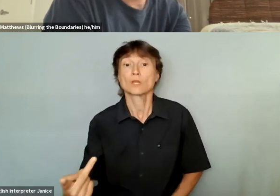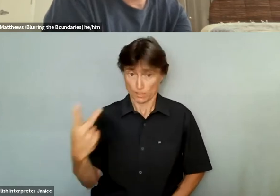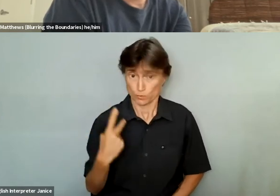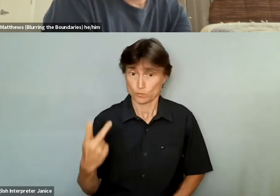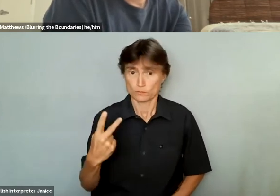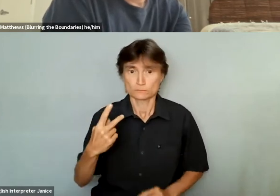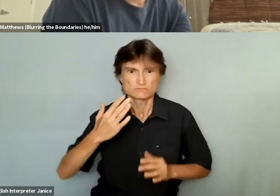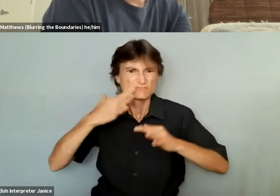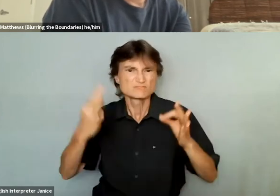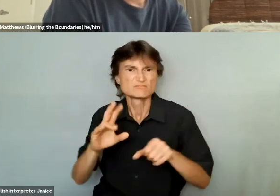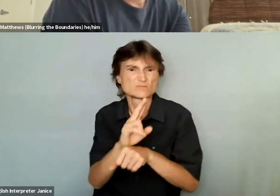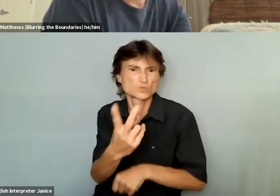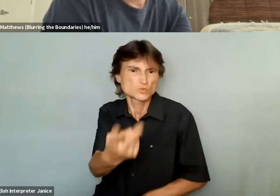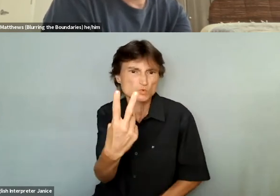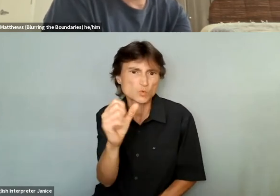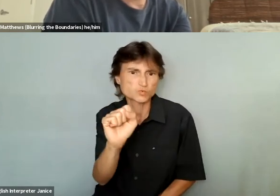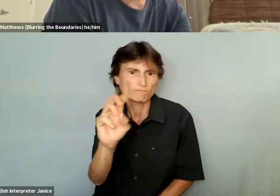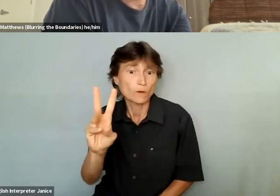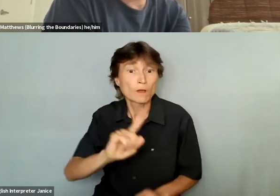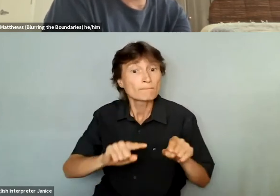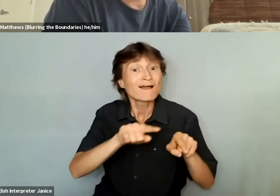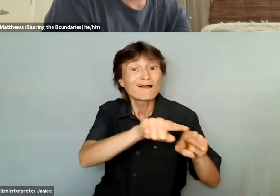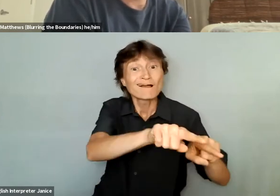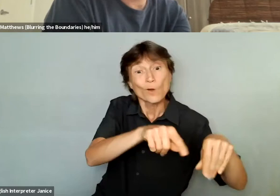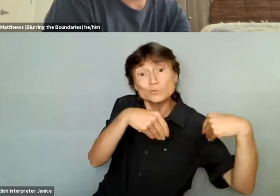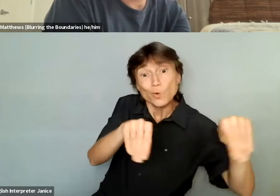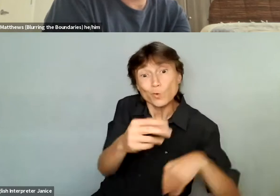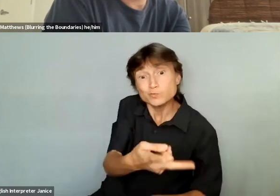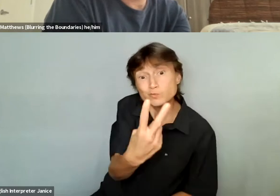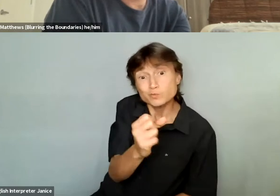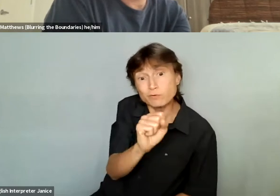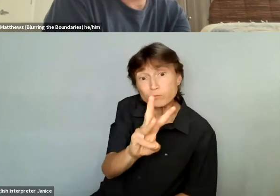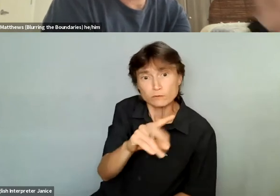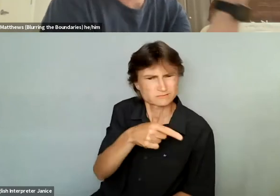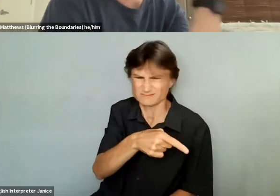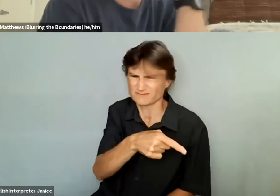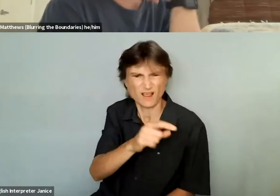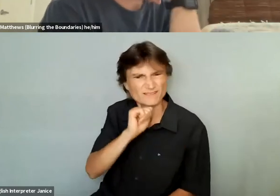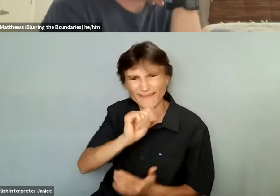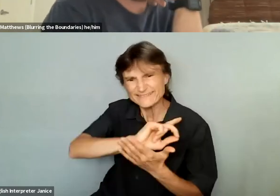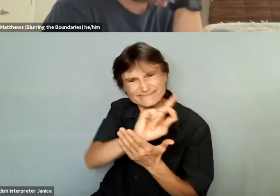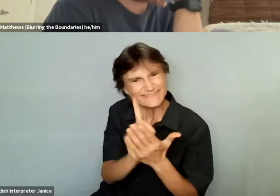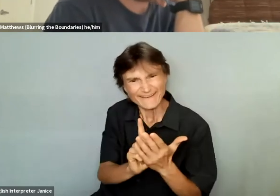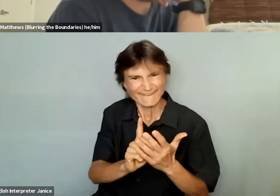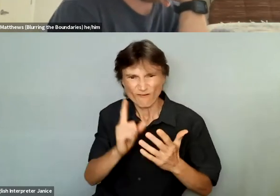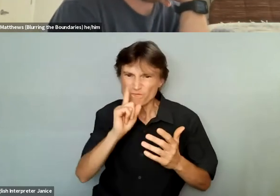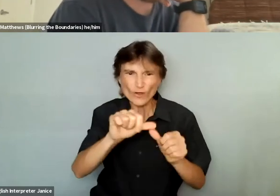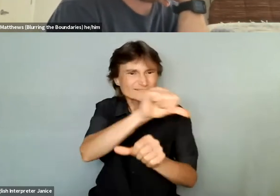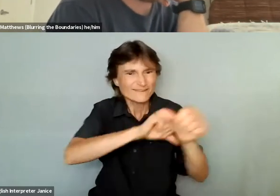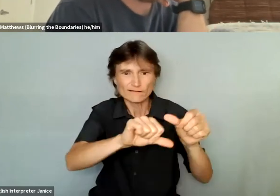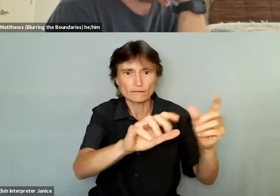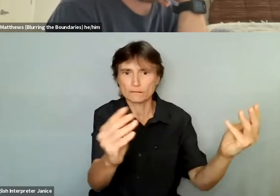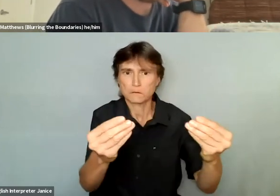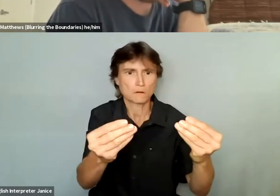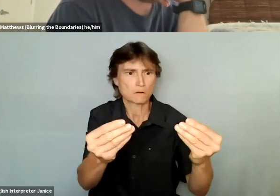two softwares that were not necessarily designed to communicate with each other.